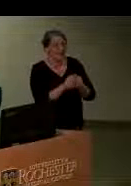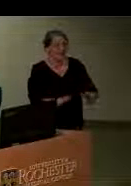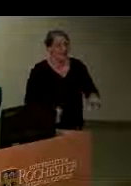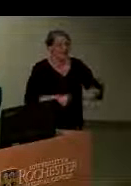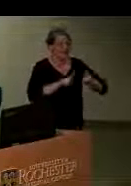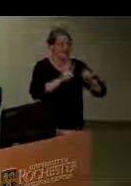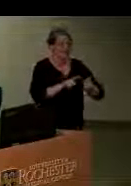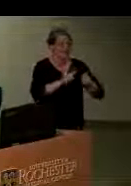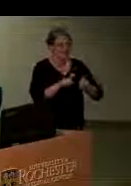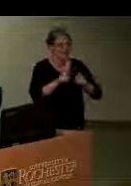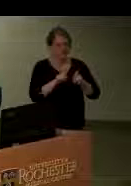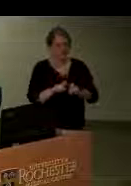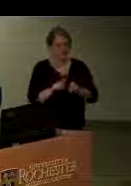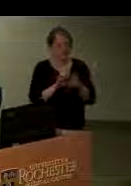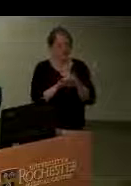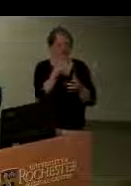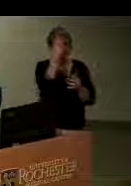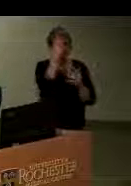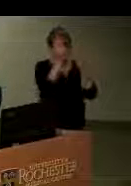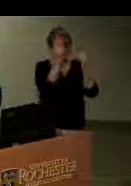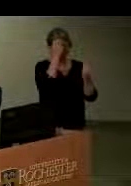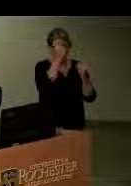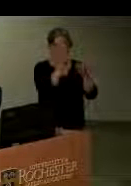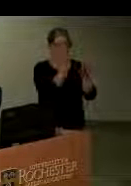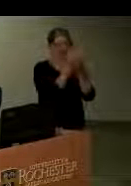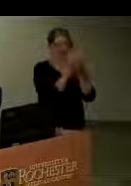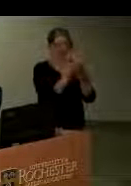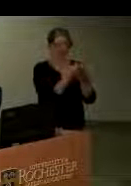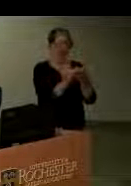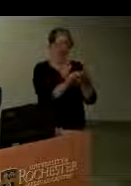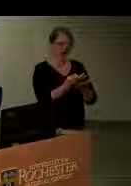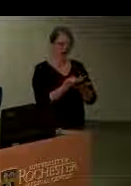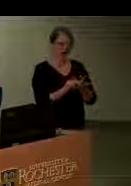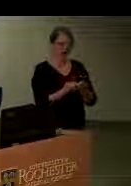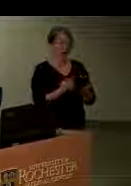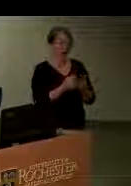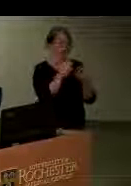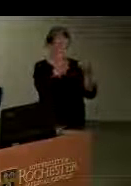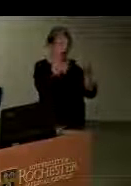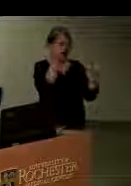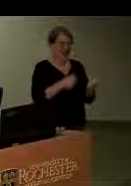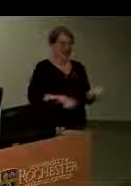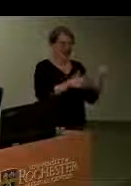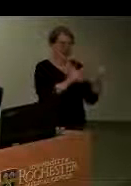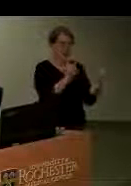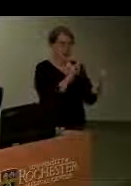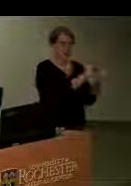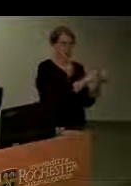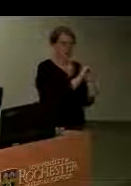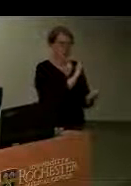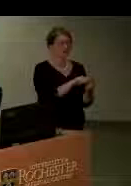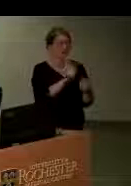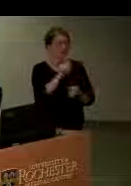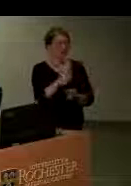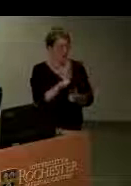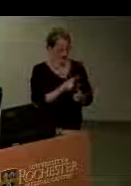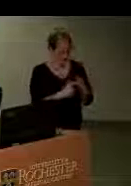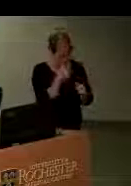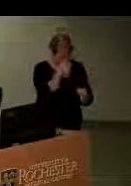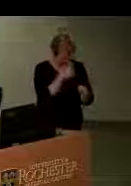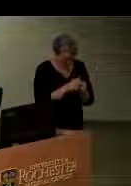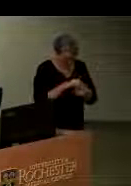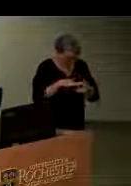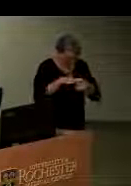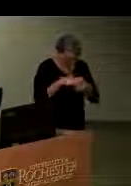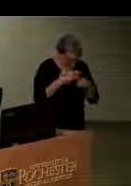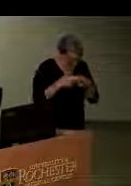testing people, that they memorized a bunch of facts, that they would forget forever until they actually saw a patient. And then they maybe remember it for a